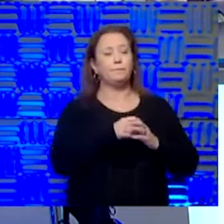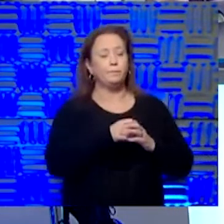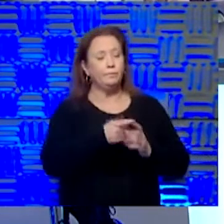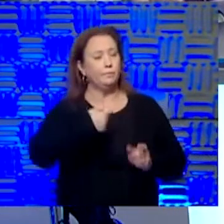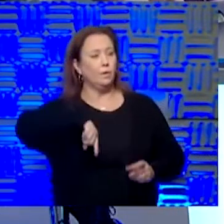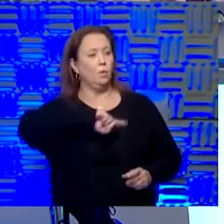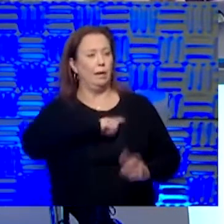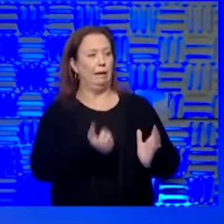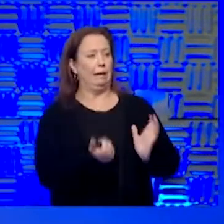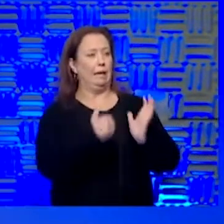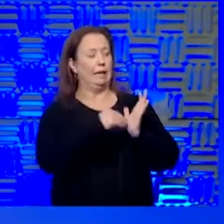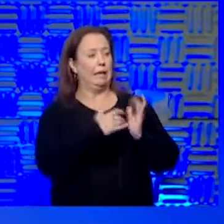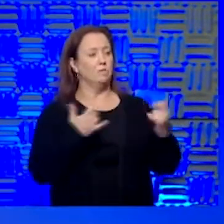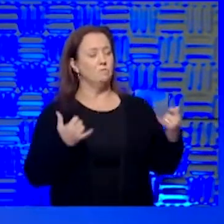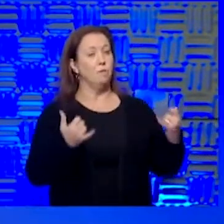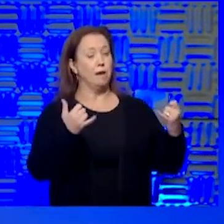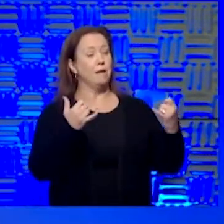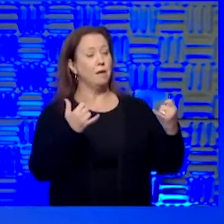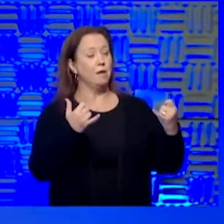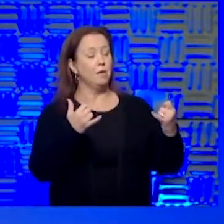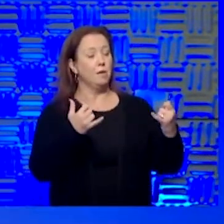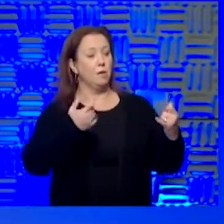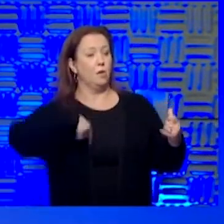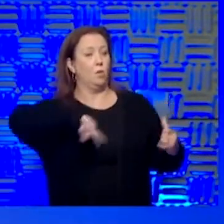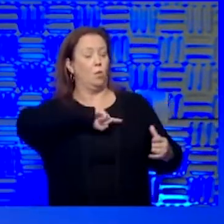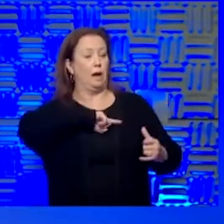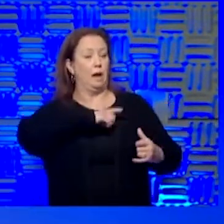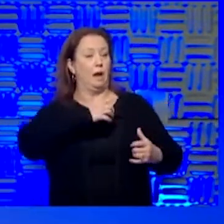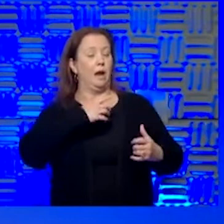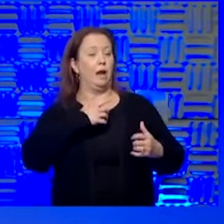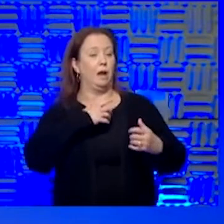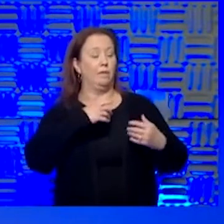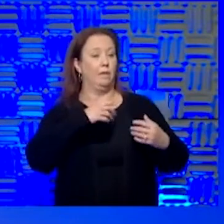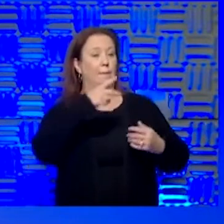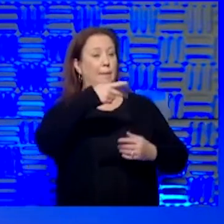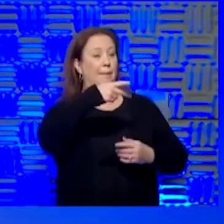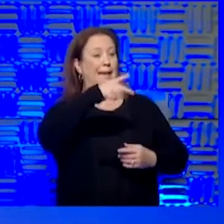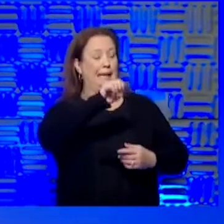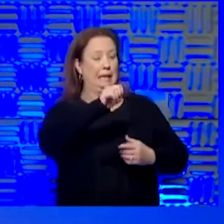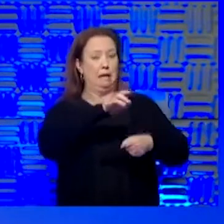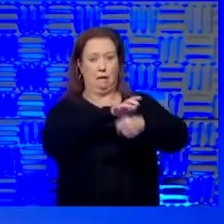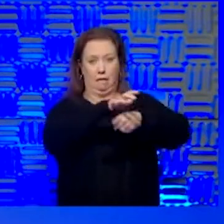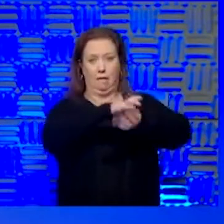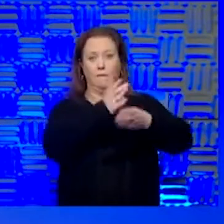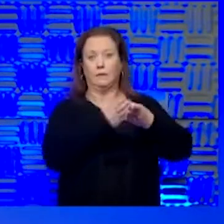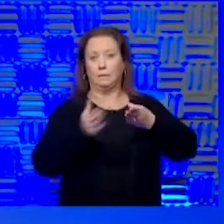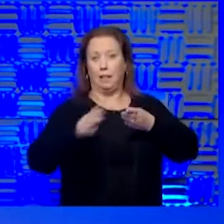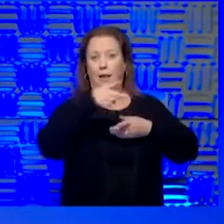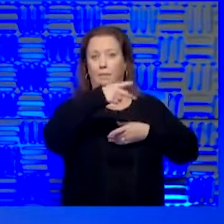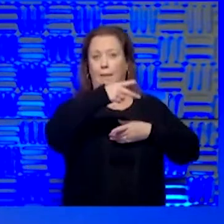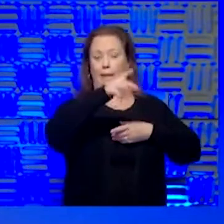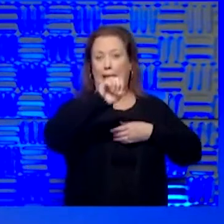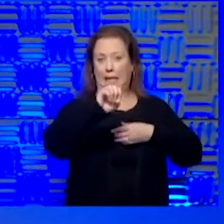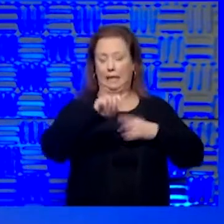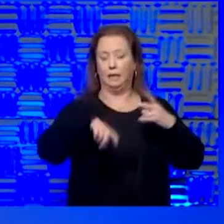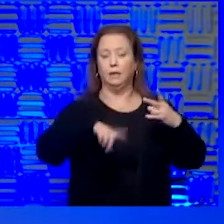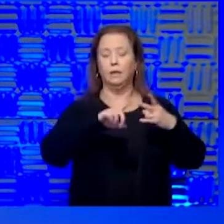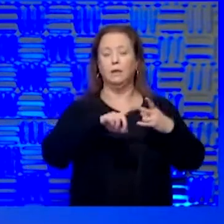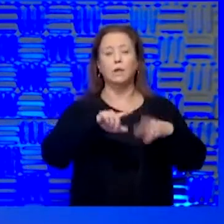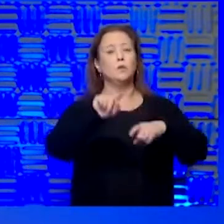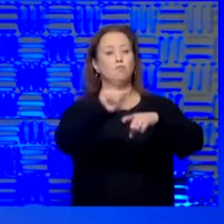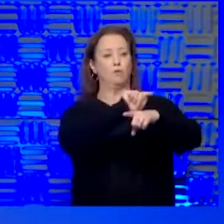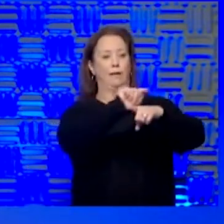we, again, at this point, we have adequate stores of PPE. We have our training